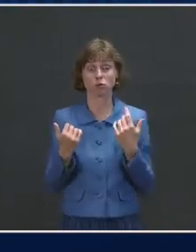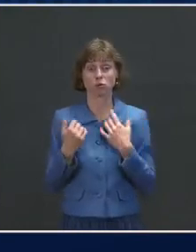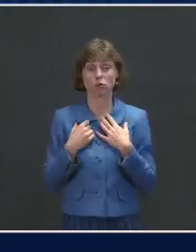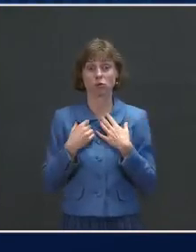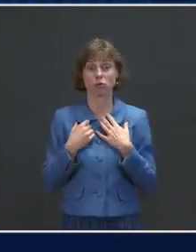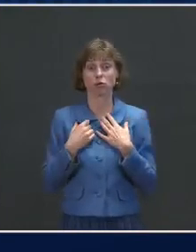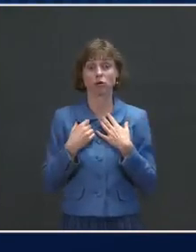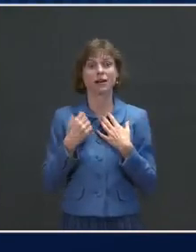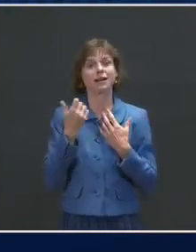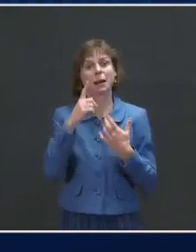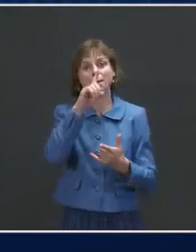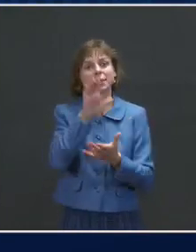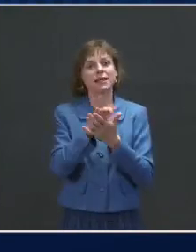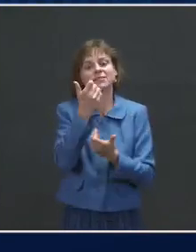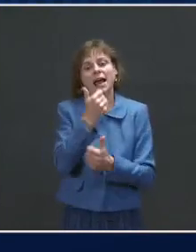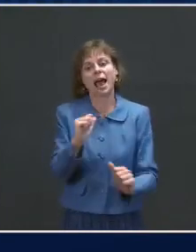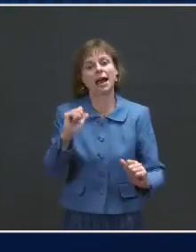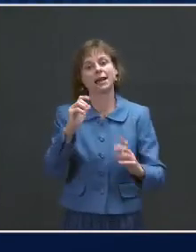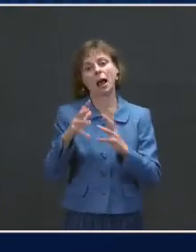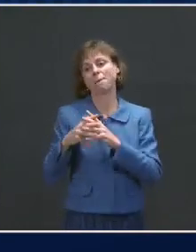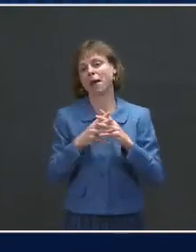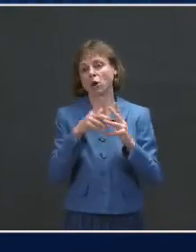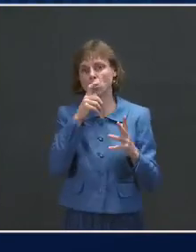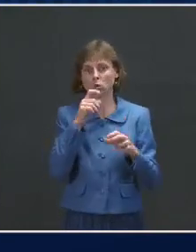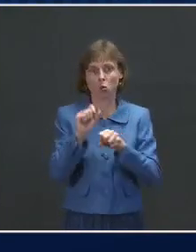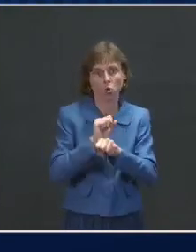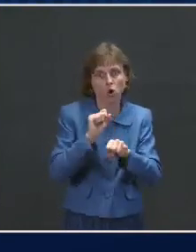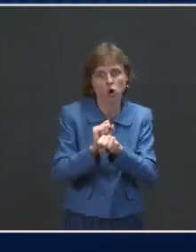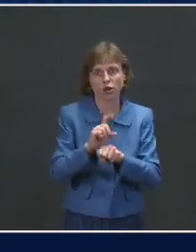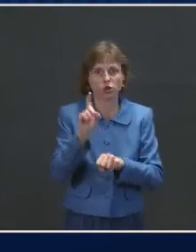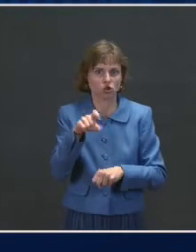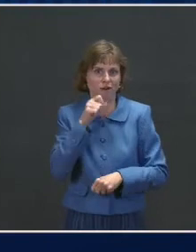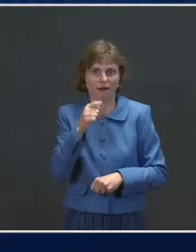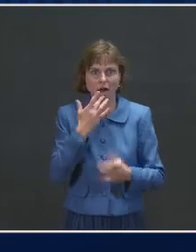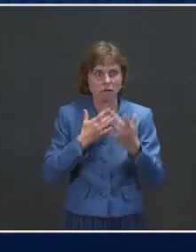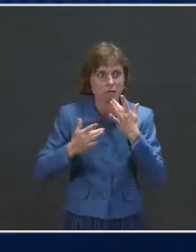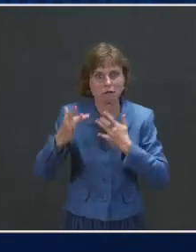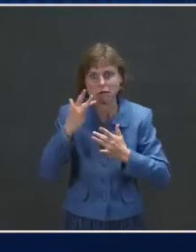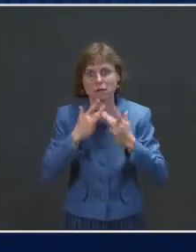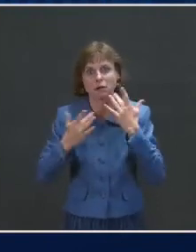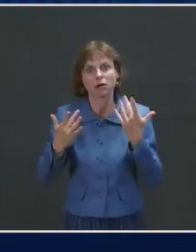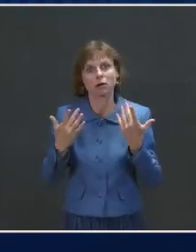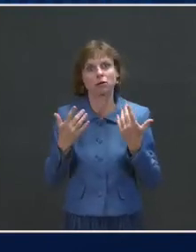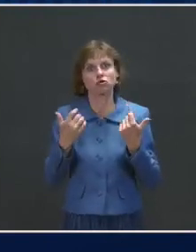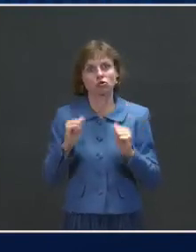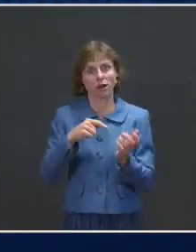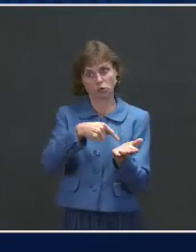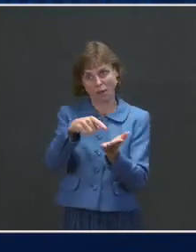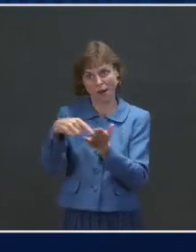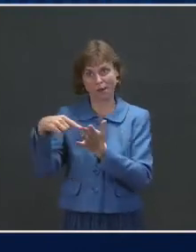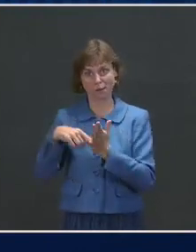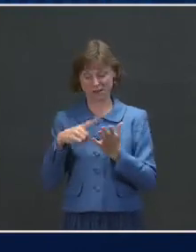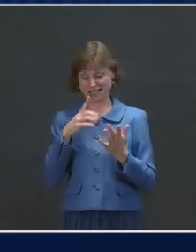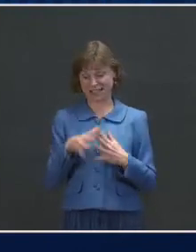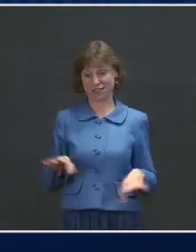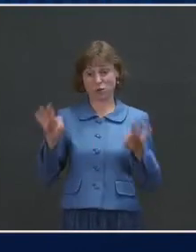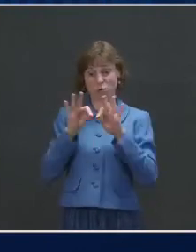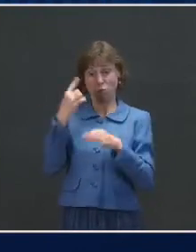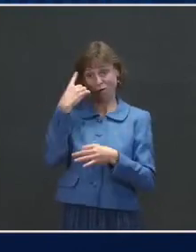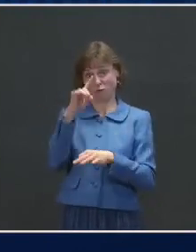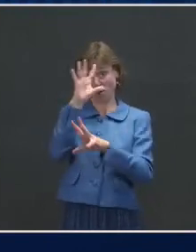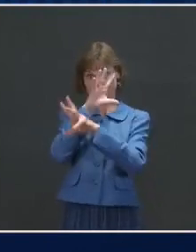full-time job trying to make ends meet should not be at the poverty level. And it's important to him that the minimum wage is